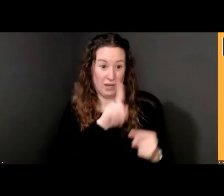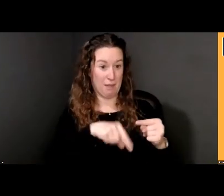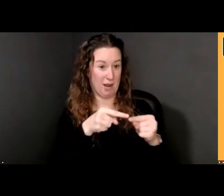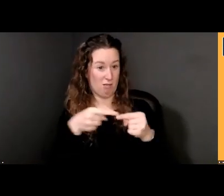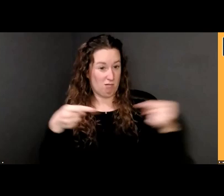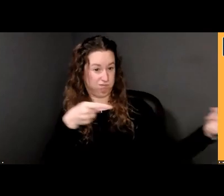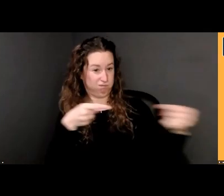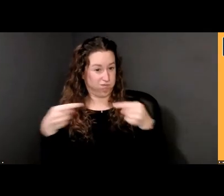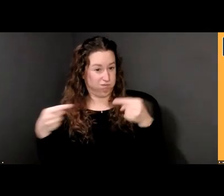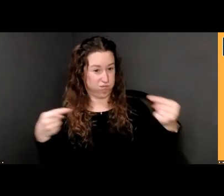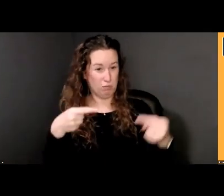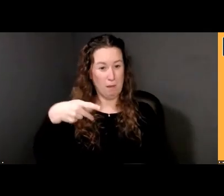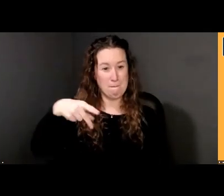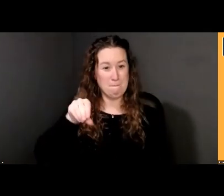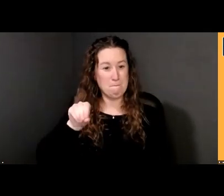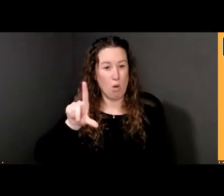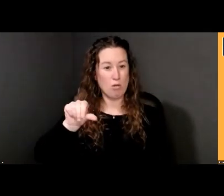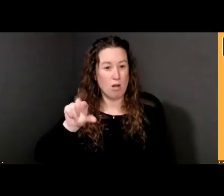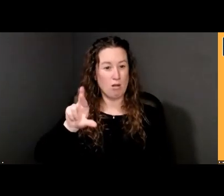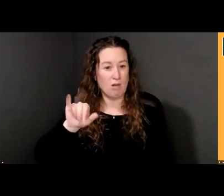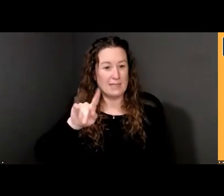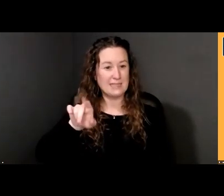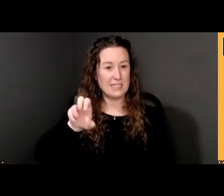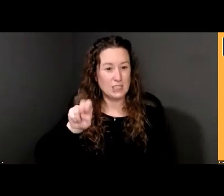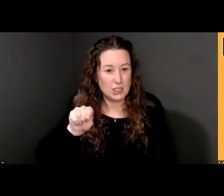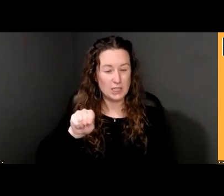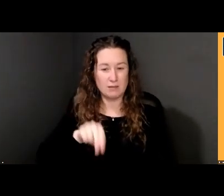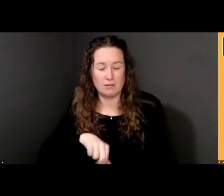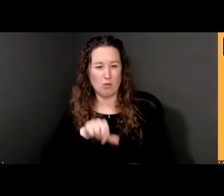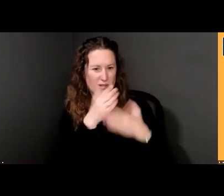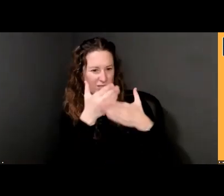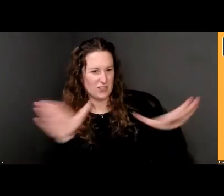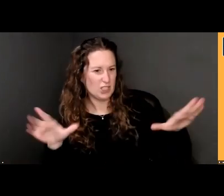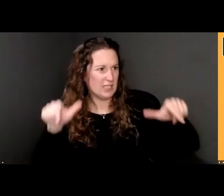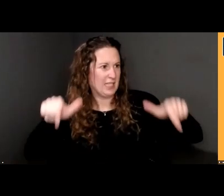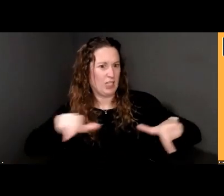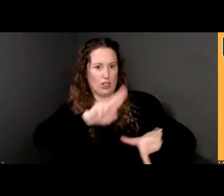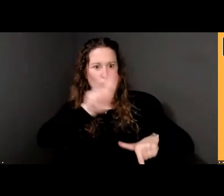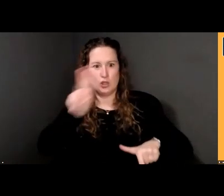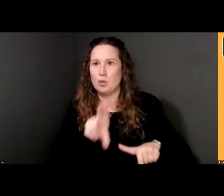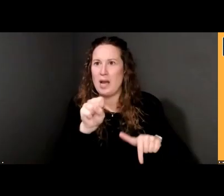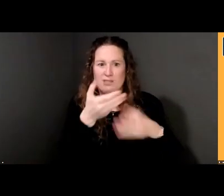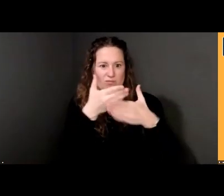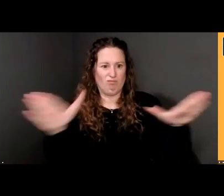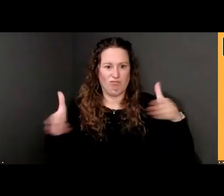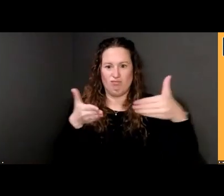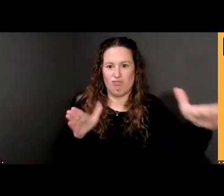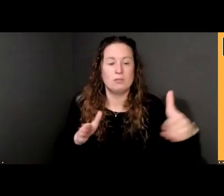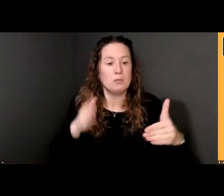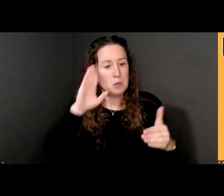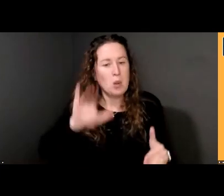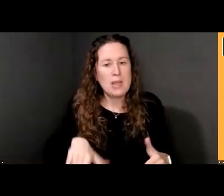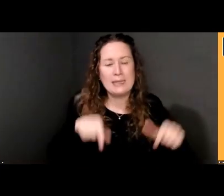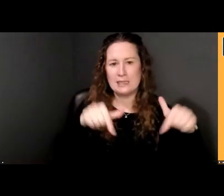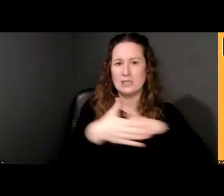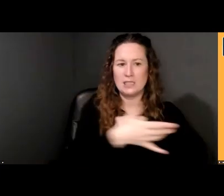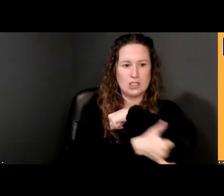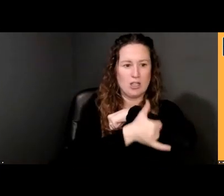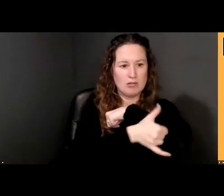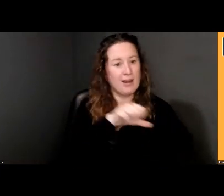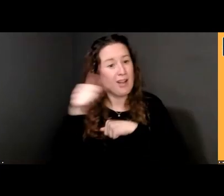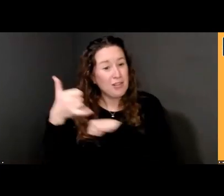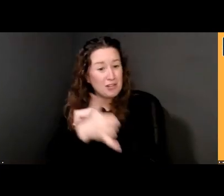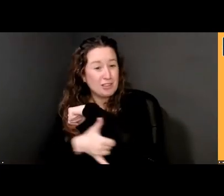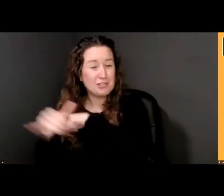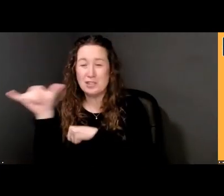or division in the US? Well, we know that our country and many other countries around the world are